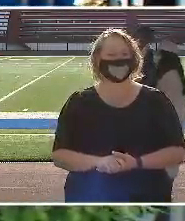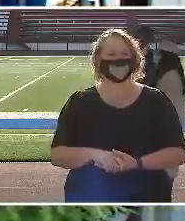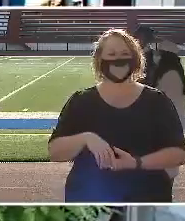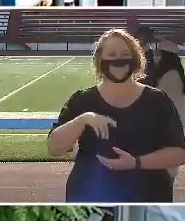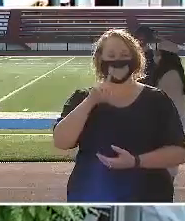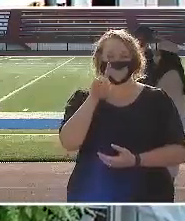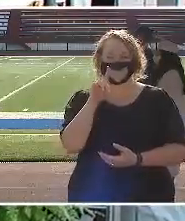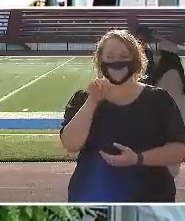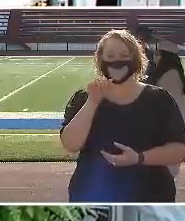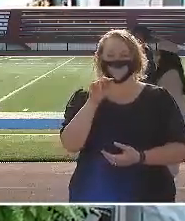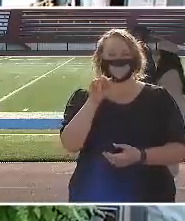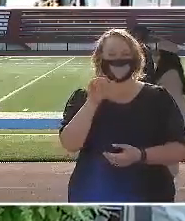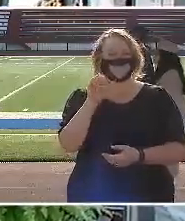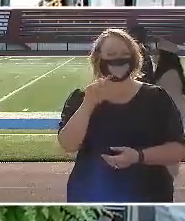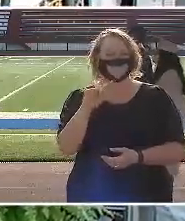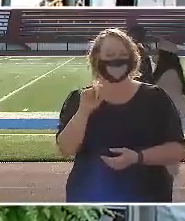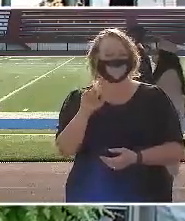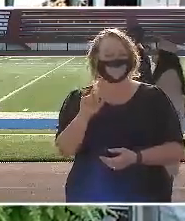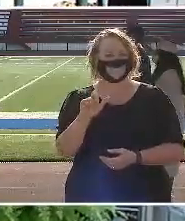Donzel Staben.